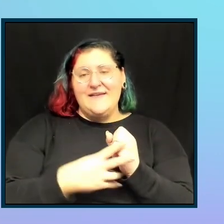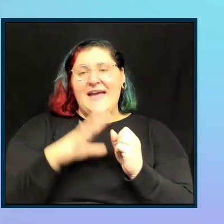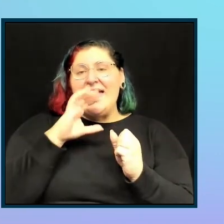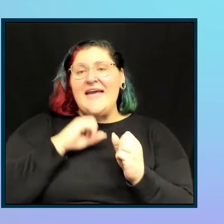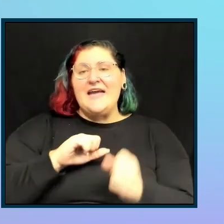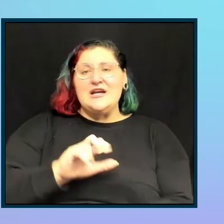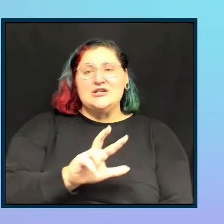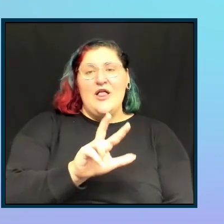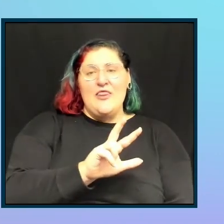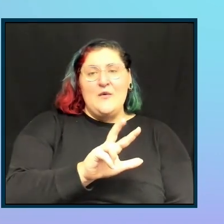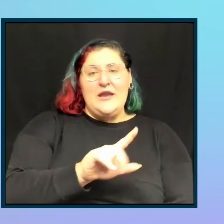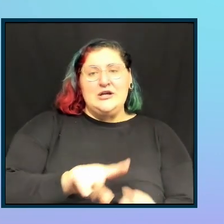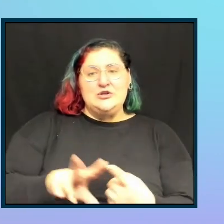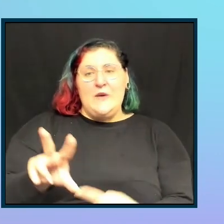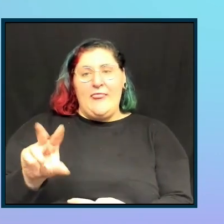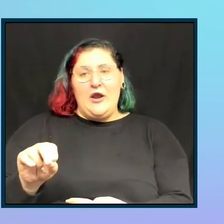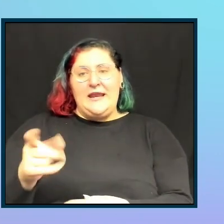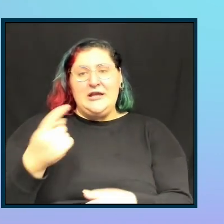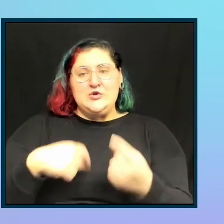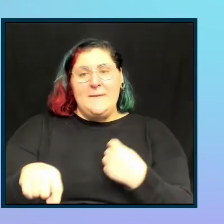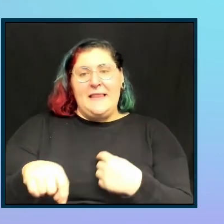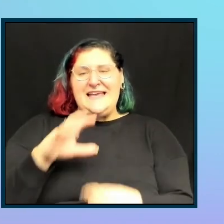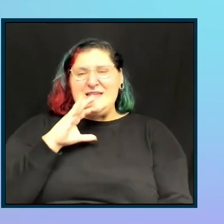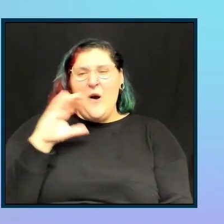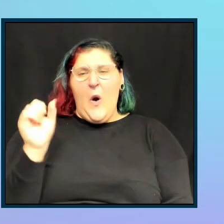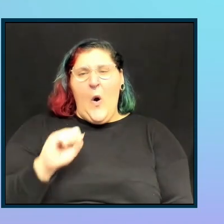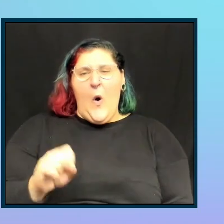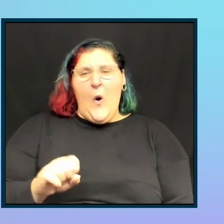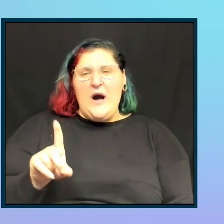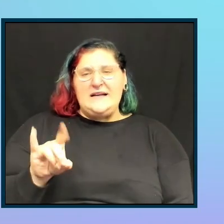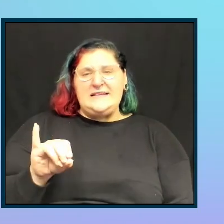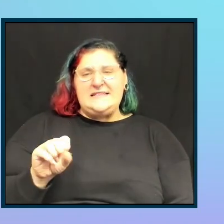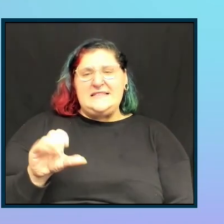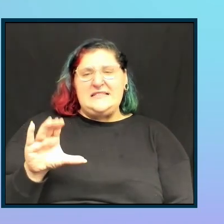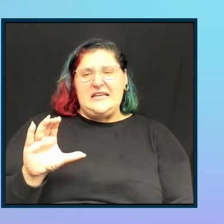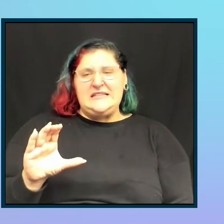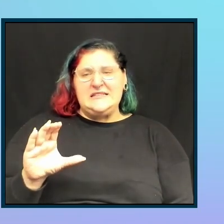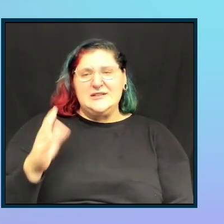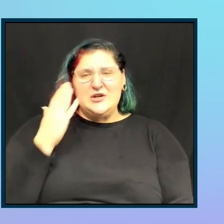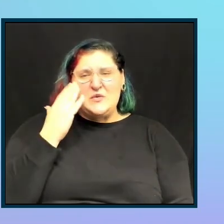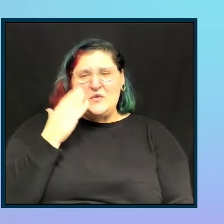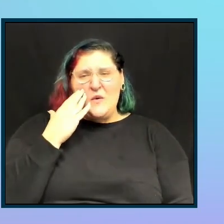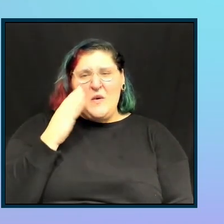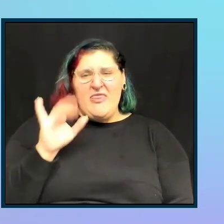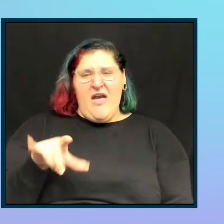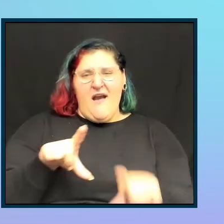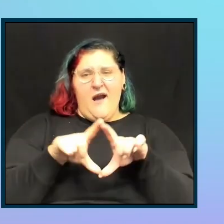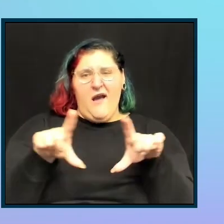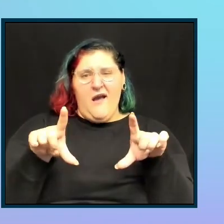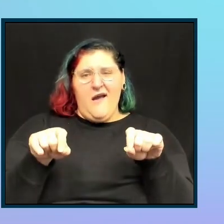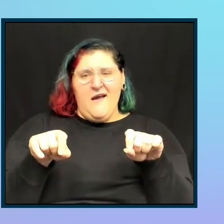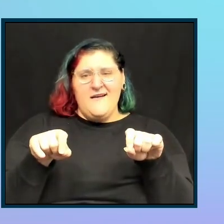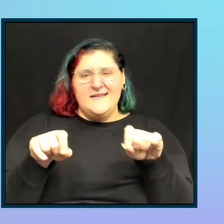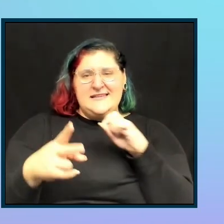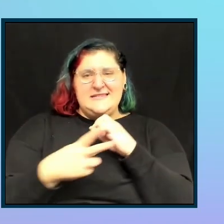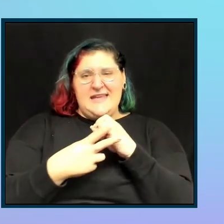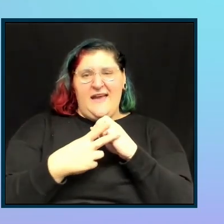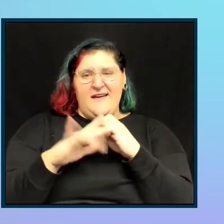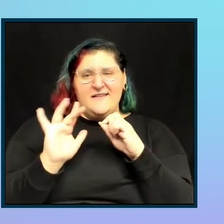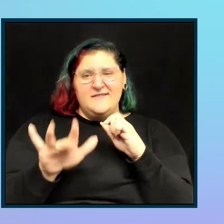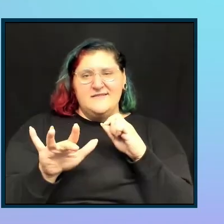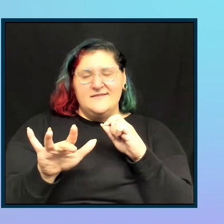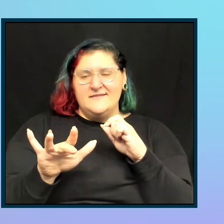kids everywhere. The other thing, and this was something that became very, very big in the last 2 years, is e-learning. So